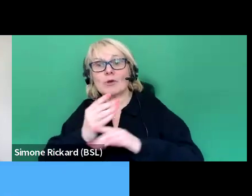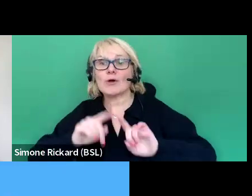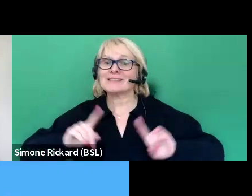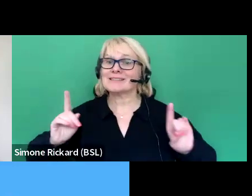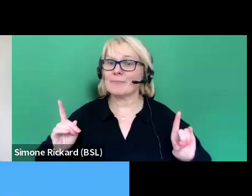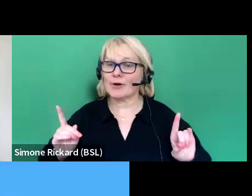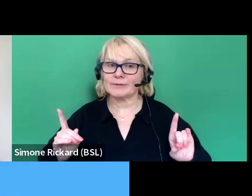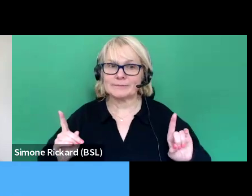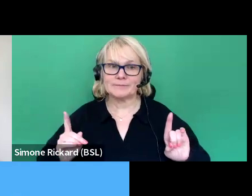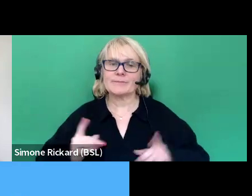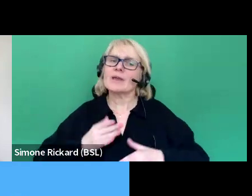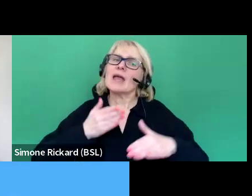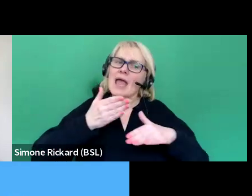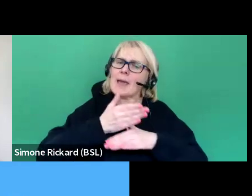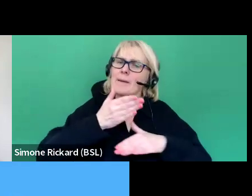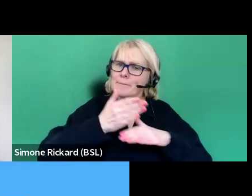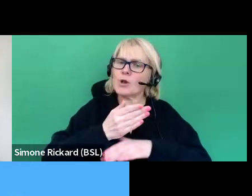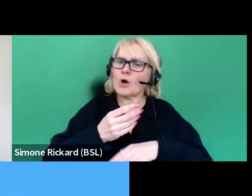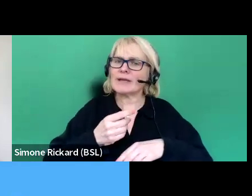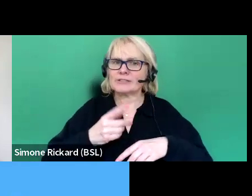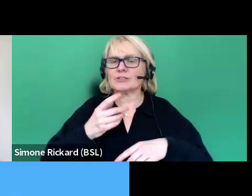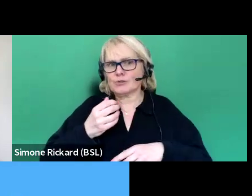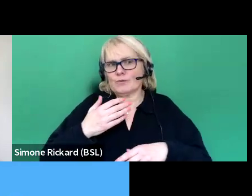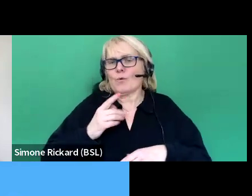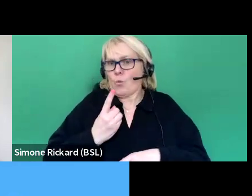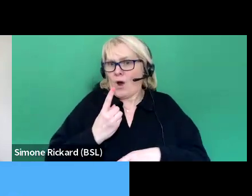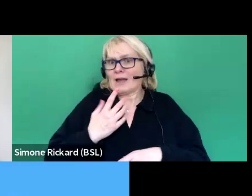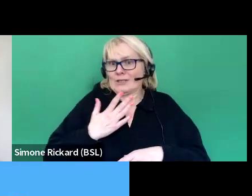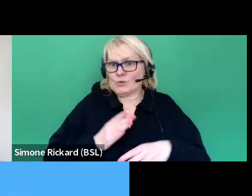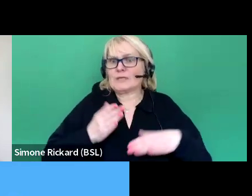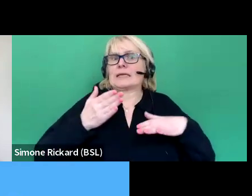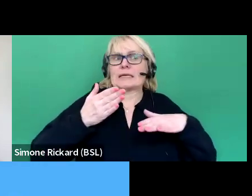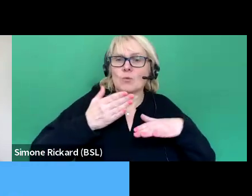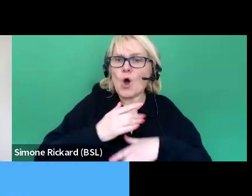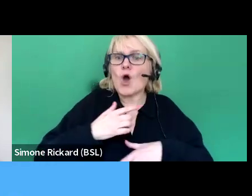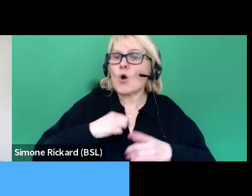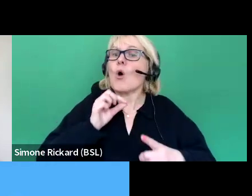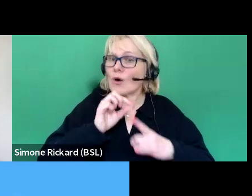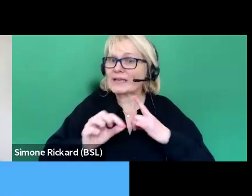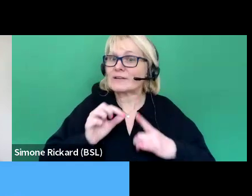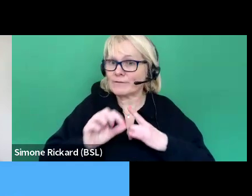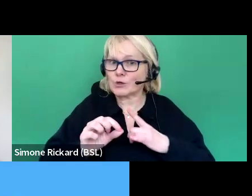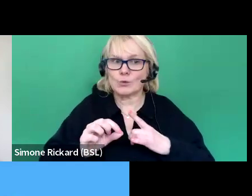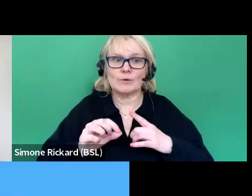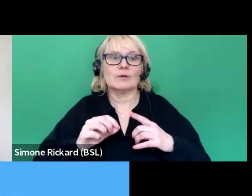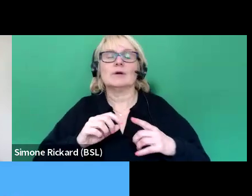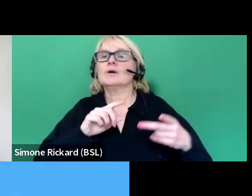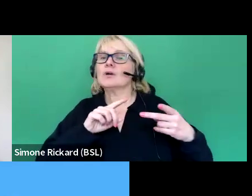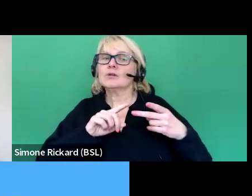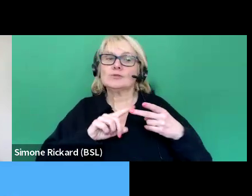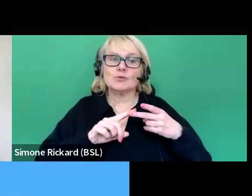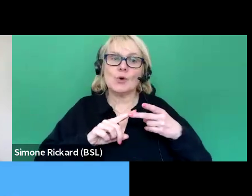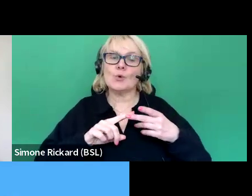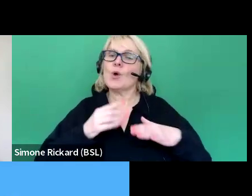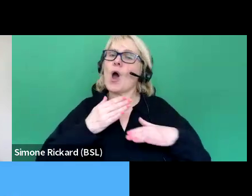people, you need to already be at work, or you need to have an interview lined up or about to start a work trial or a work